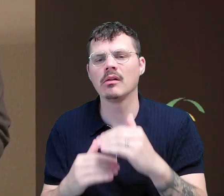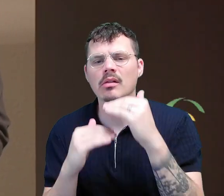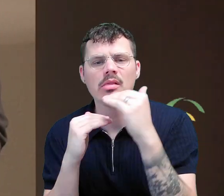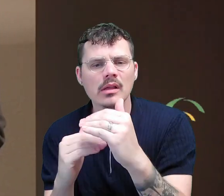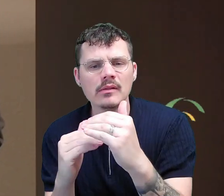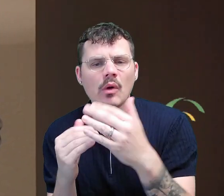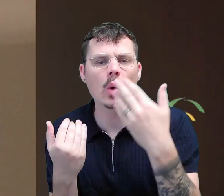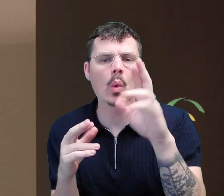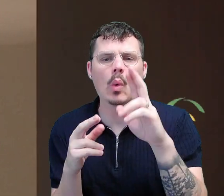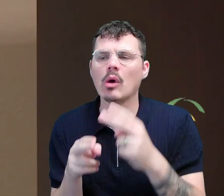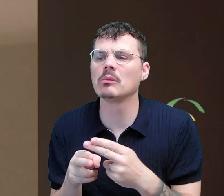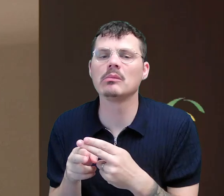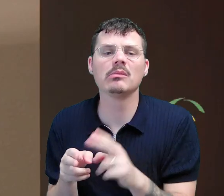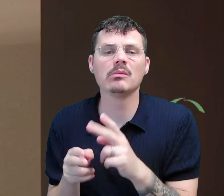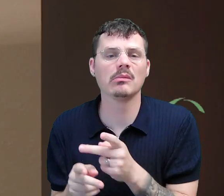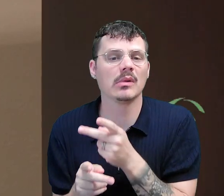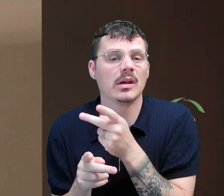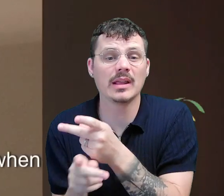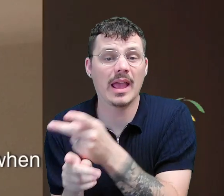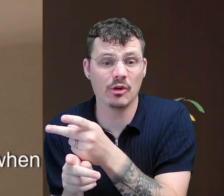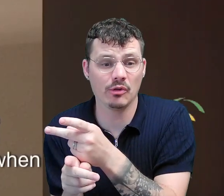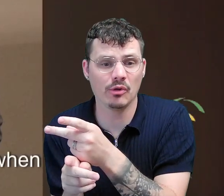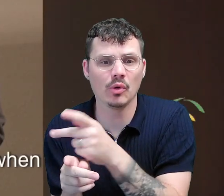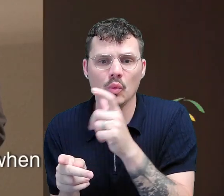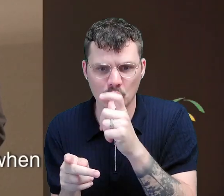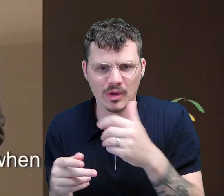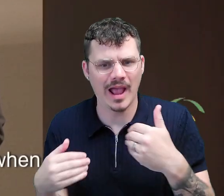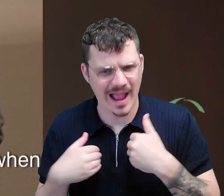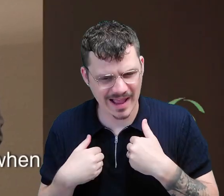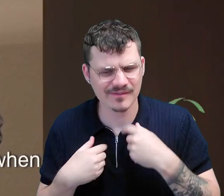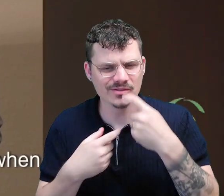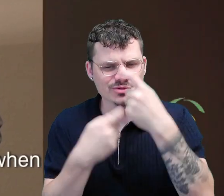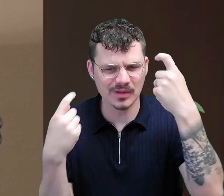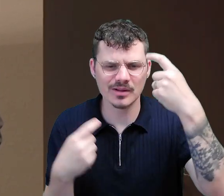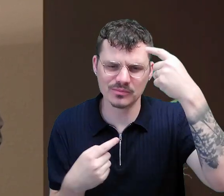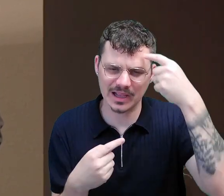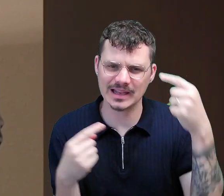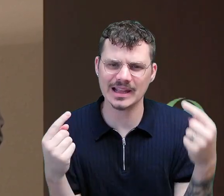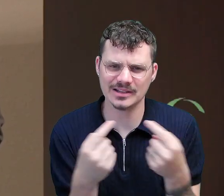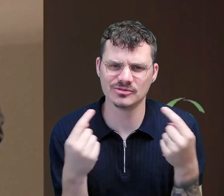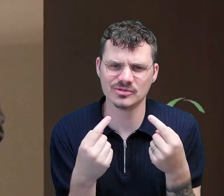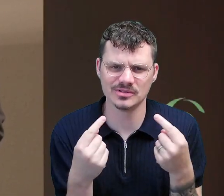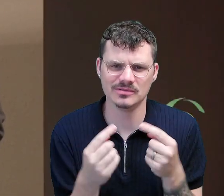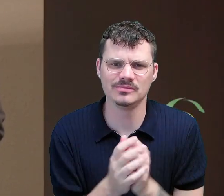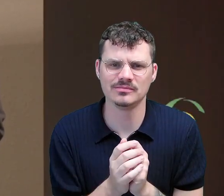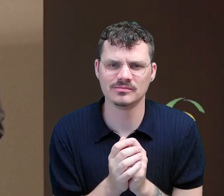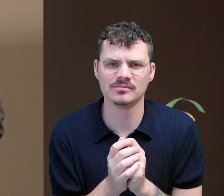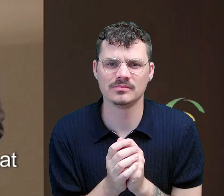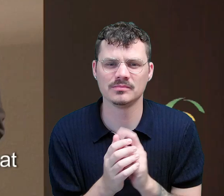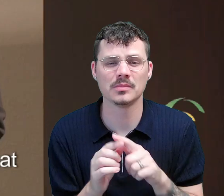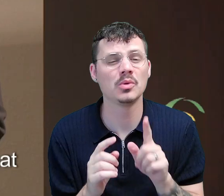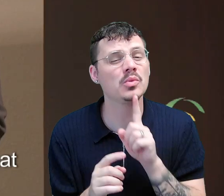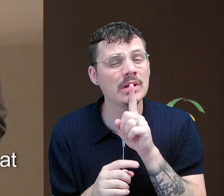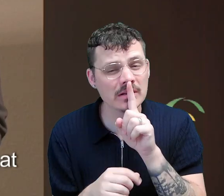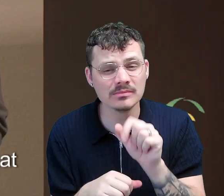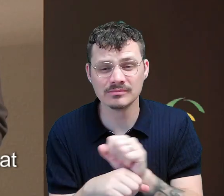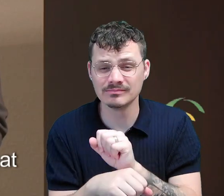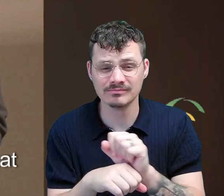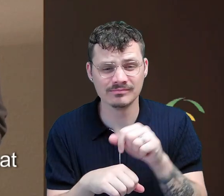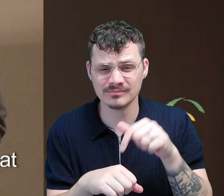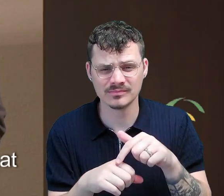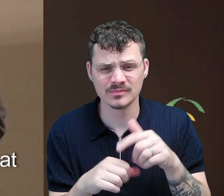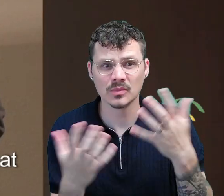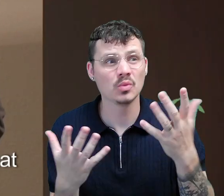limiting or abbreviating care to people with traumatic brain injury, when in fact, the reality doesn't